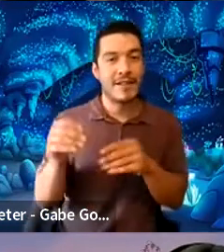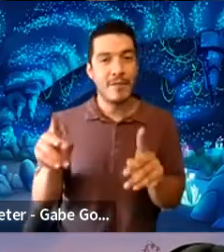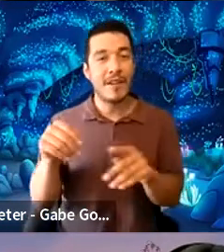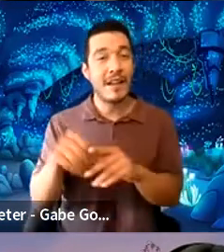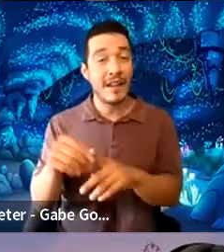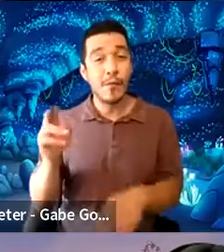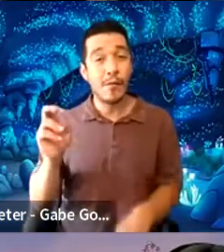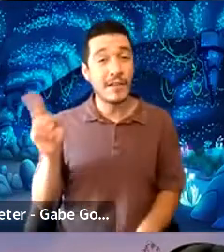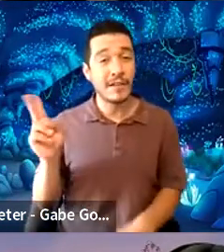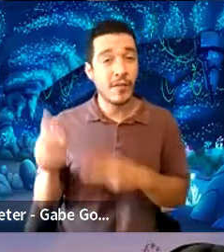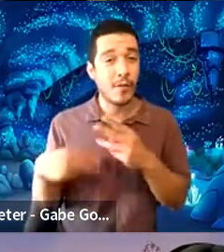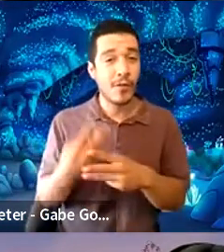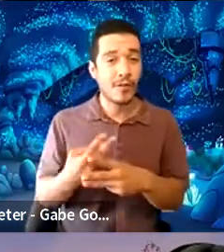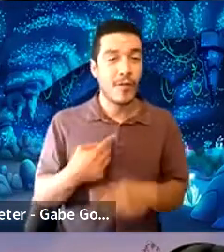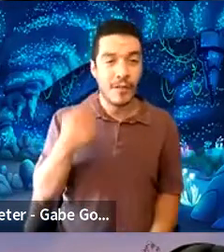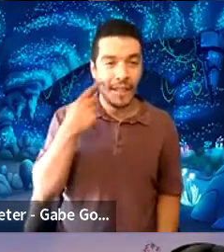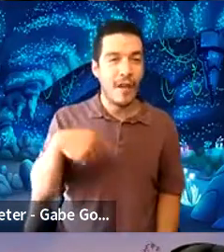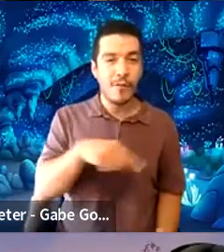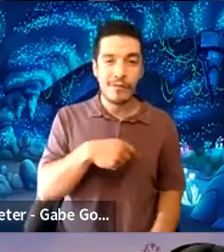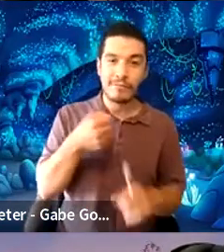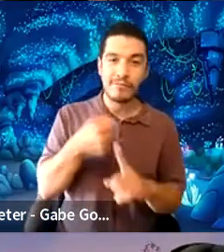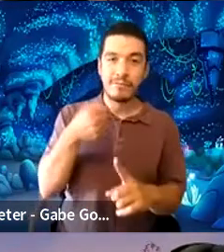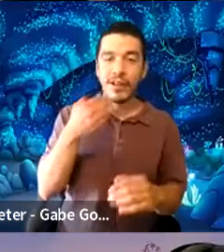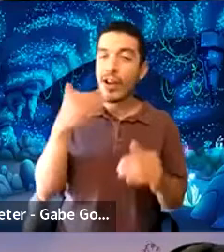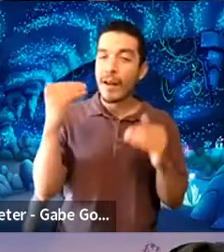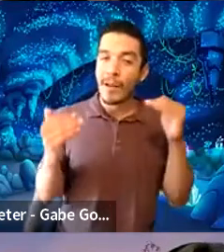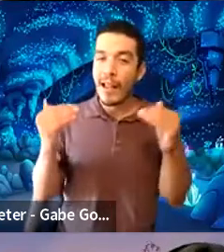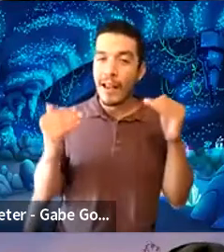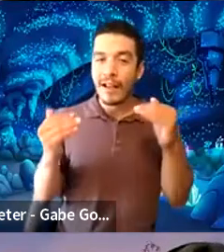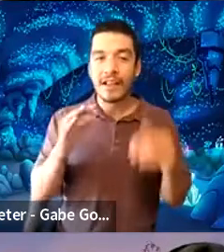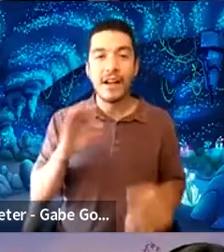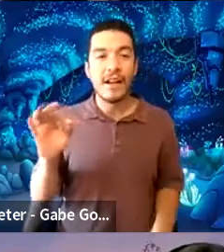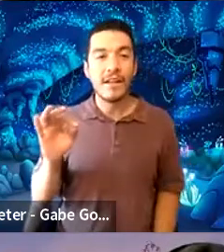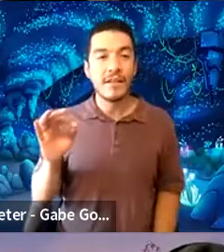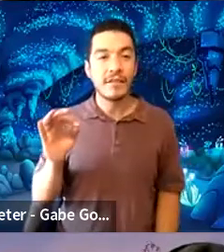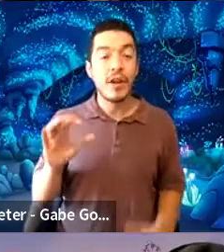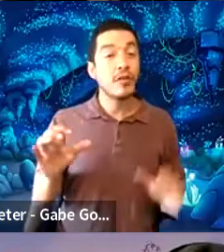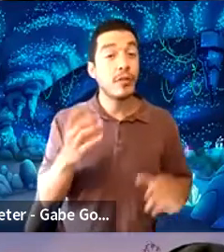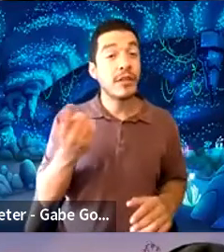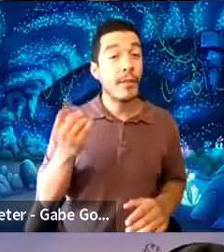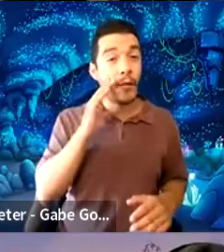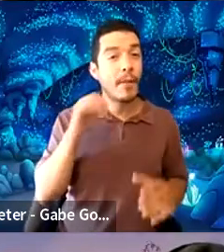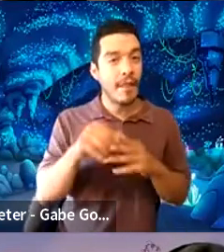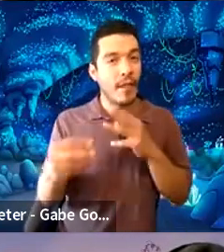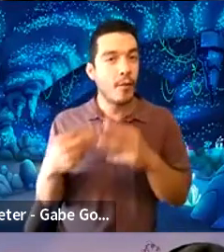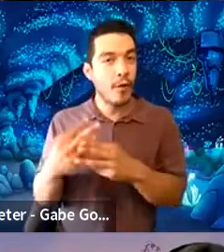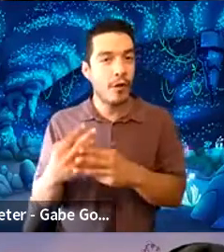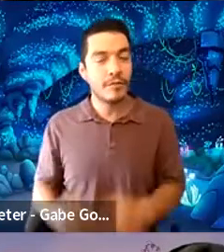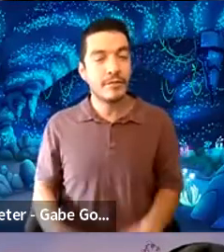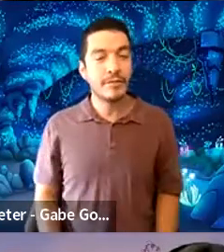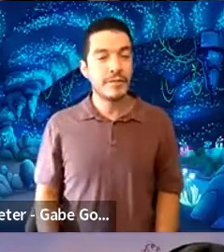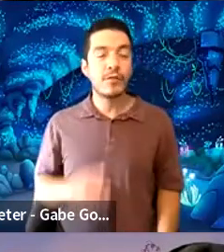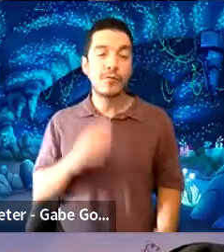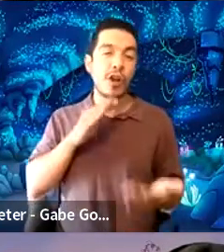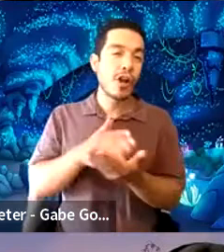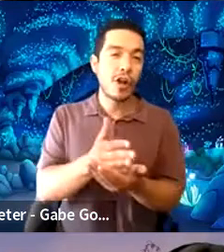the prehistoric world. So I think we found a nice balance of doing something that would be in that world, which would be, you know, cooking would